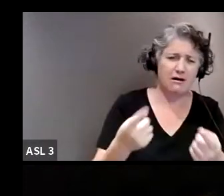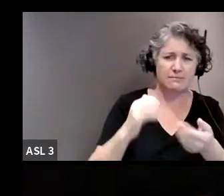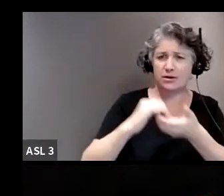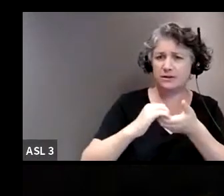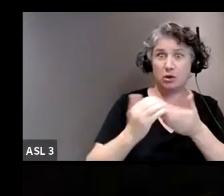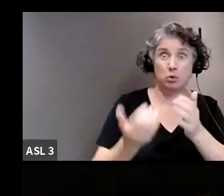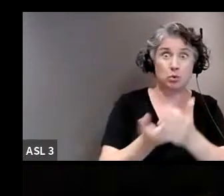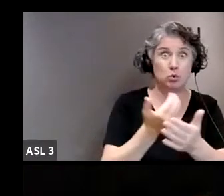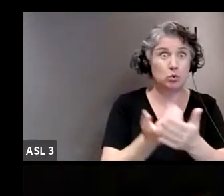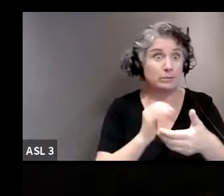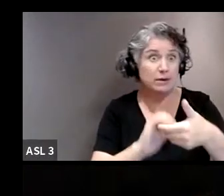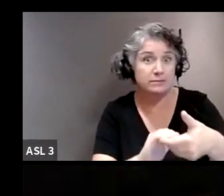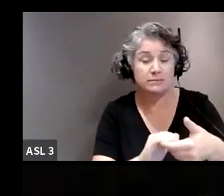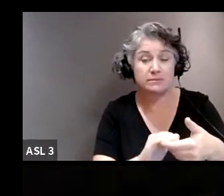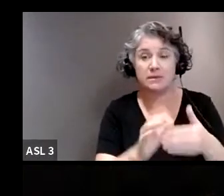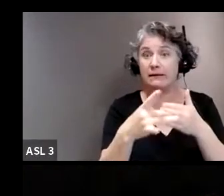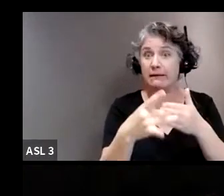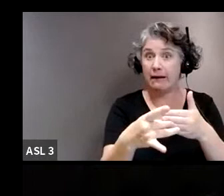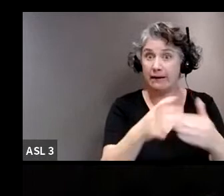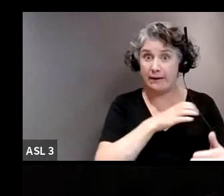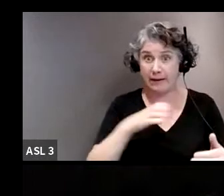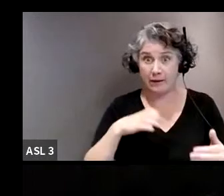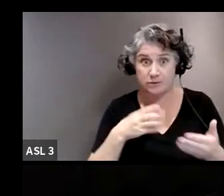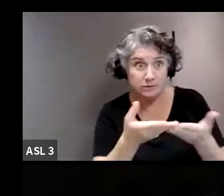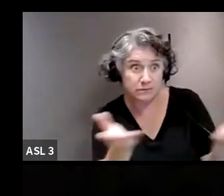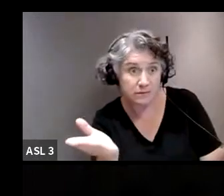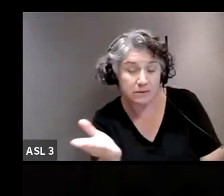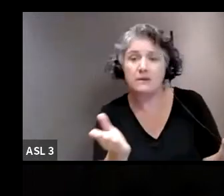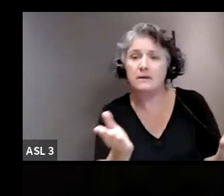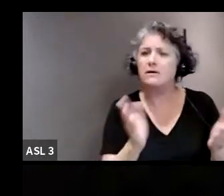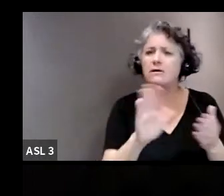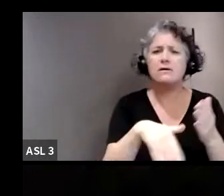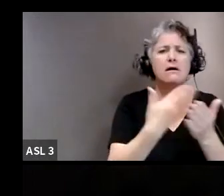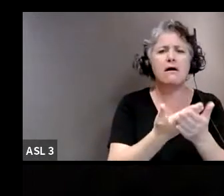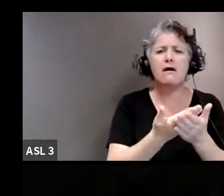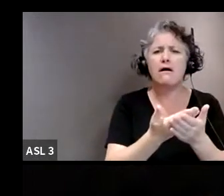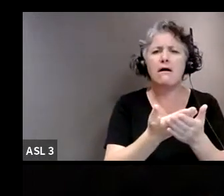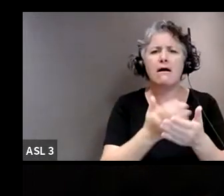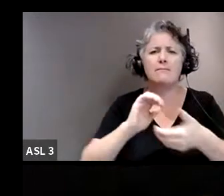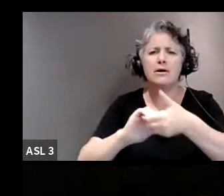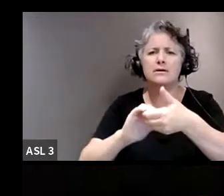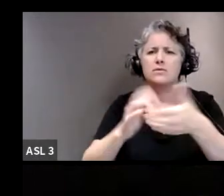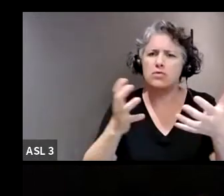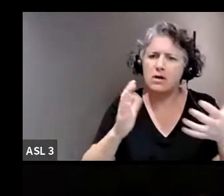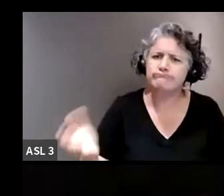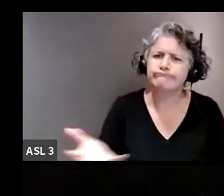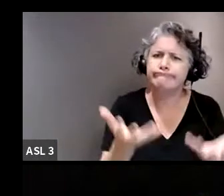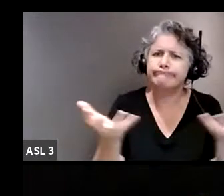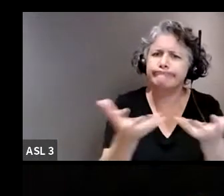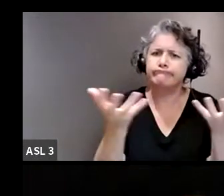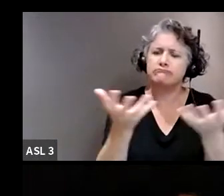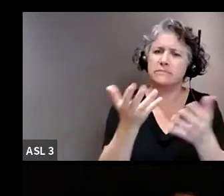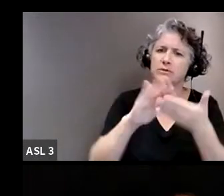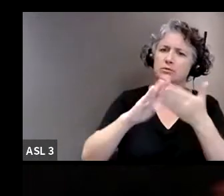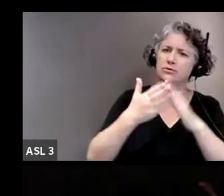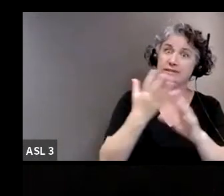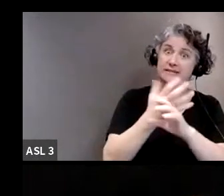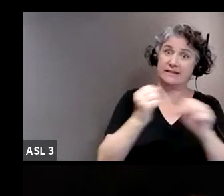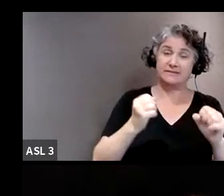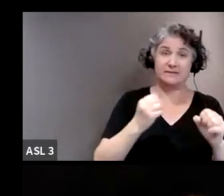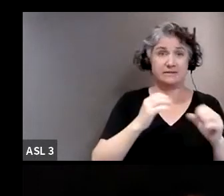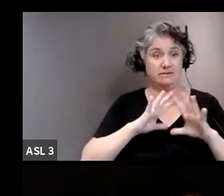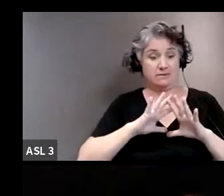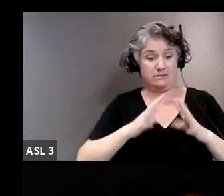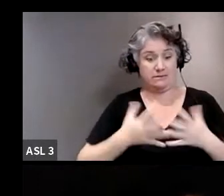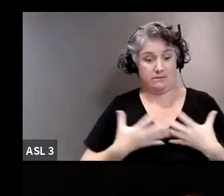guiding council and we are encouraging all partnerships particularly in the areas of advancing that community safety well-being piece you've heard